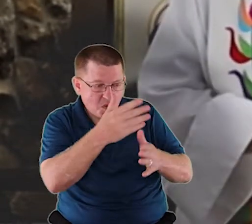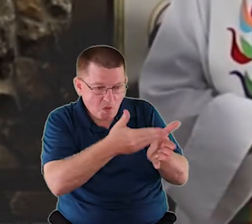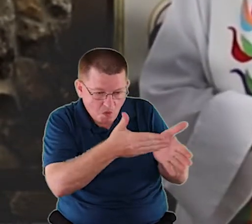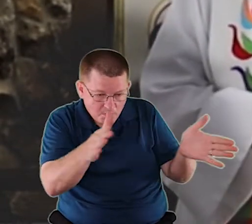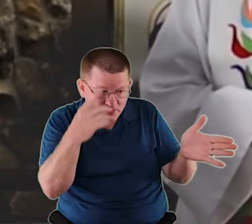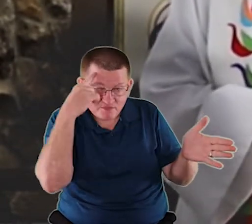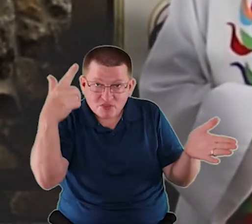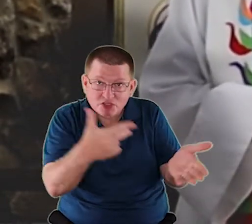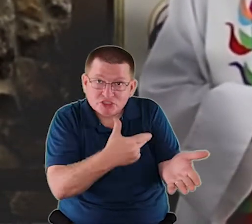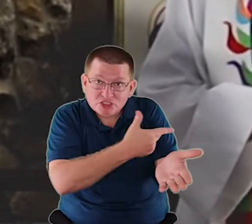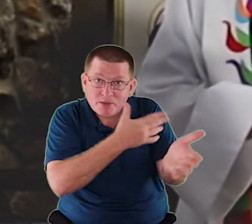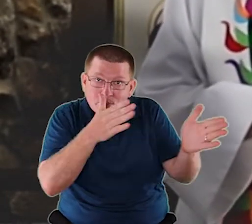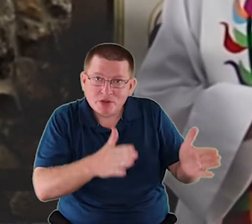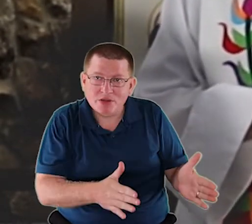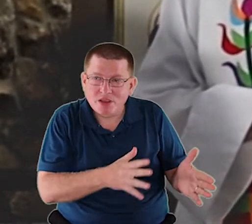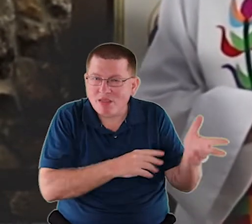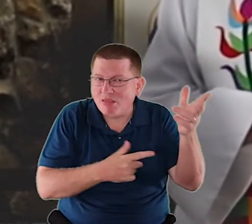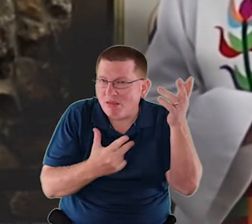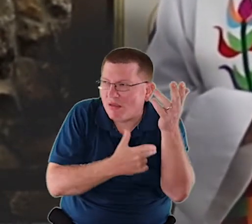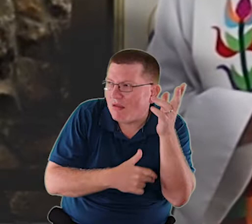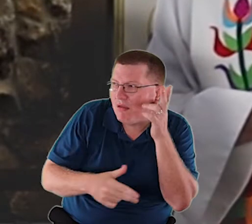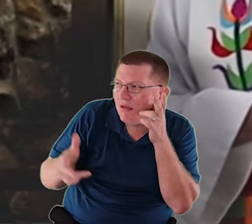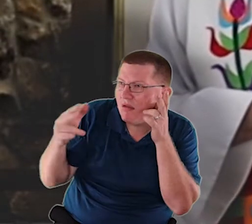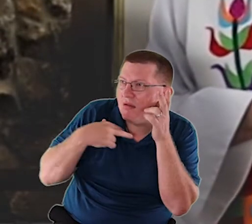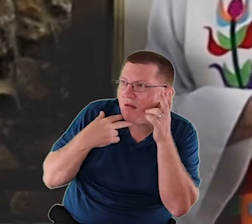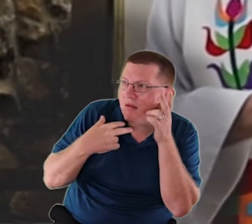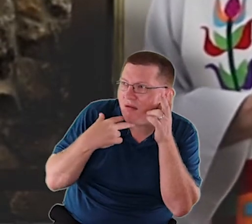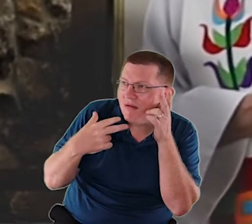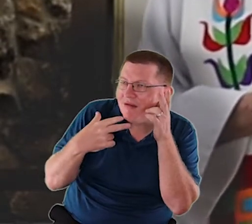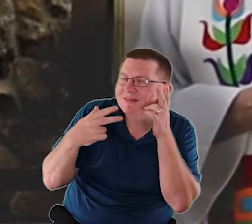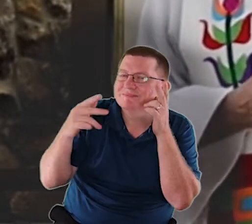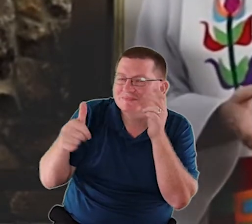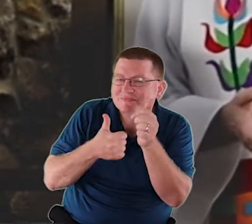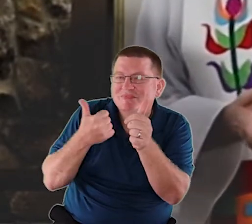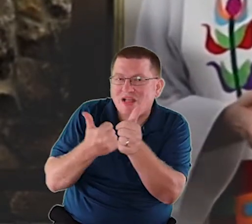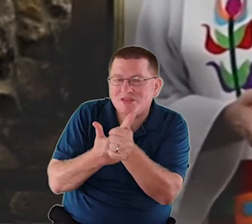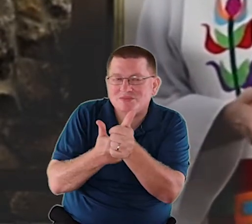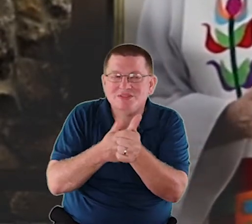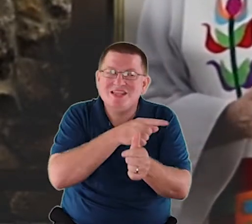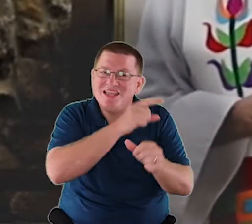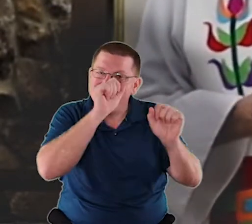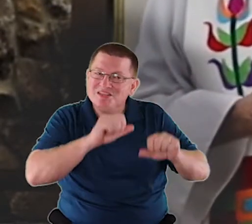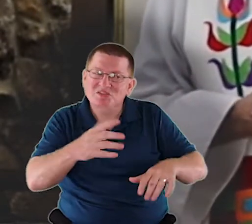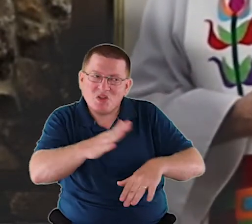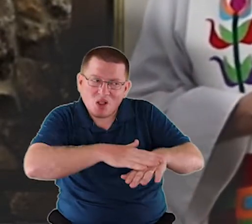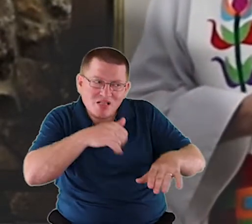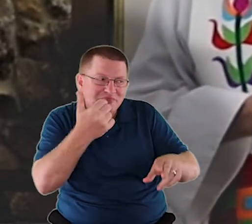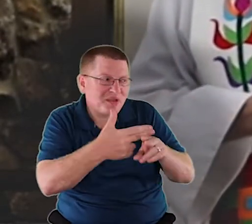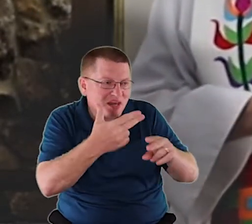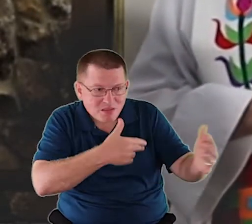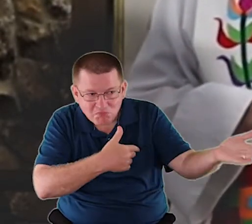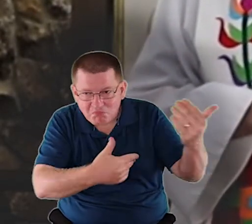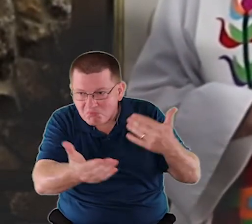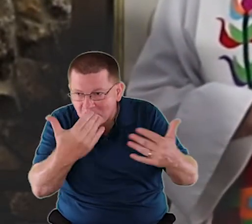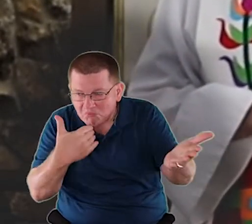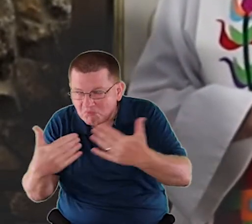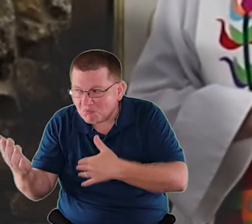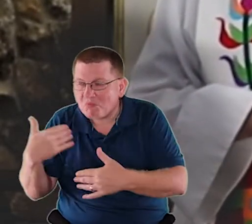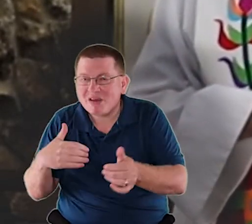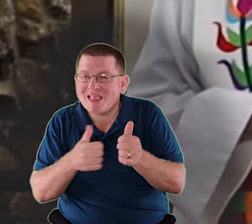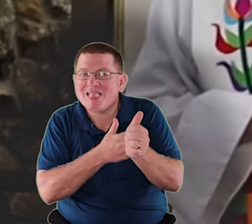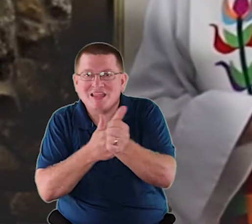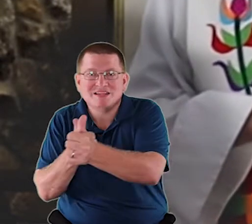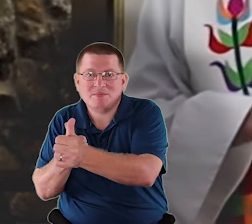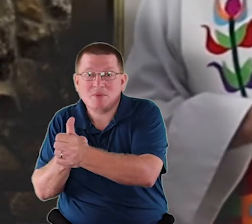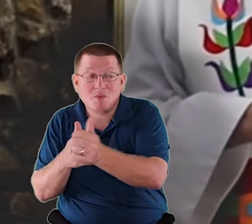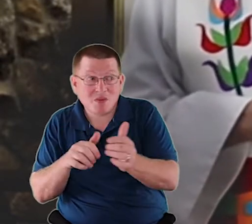the gate for the shepherd, and the sheep hear his voice. He calls his own sheep by name and leads them out.